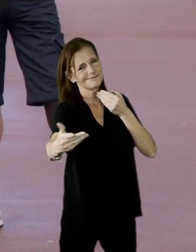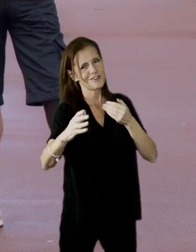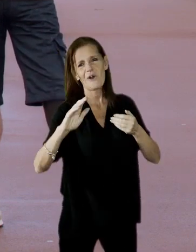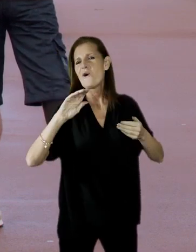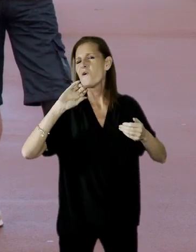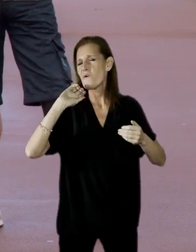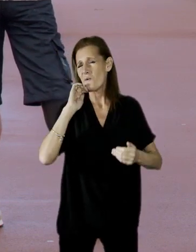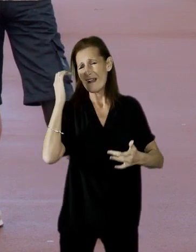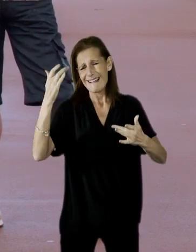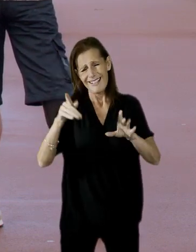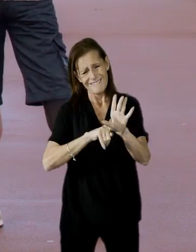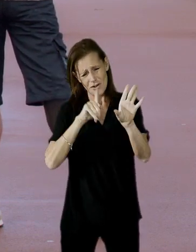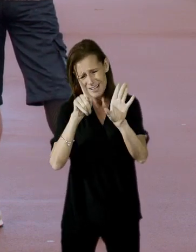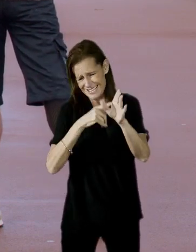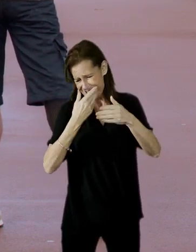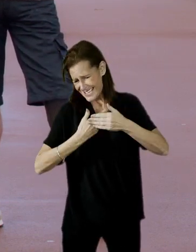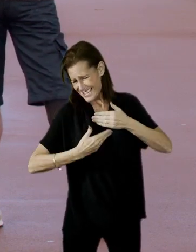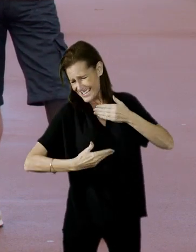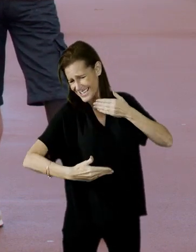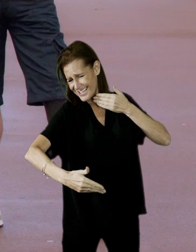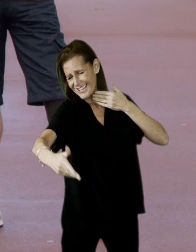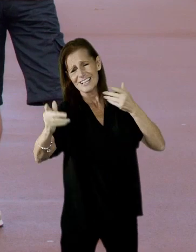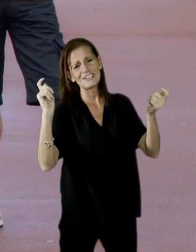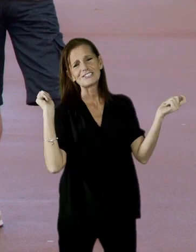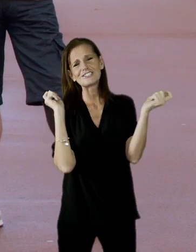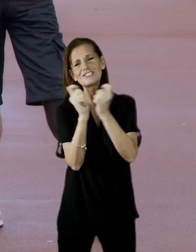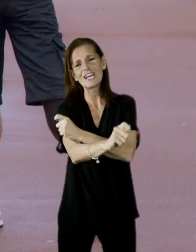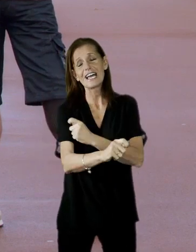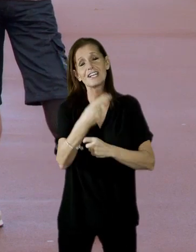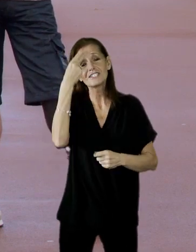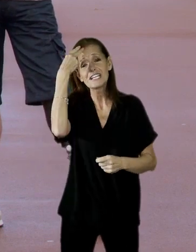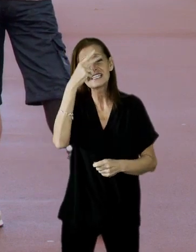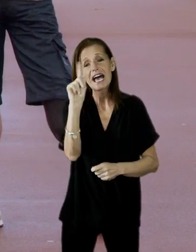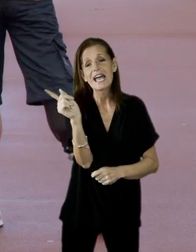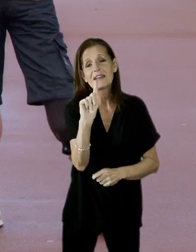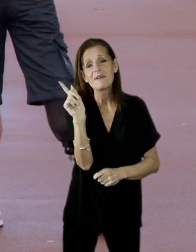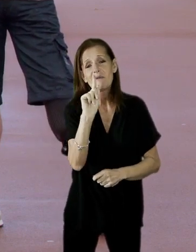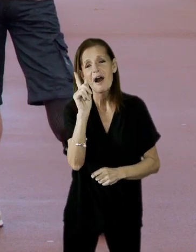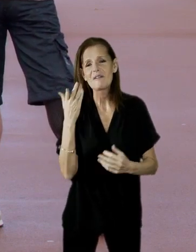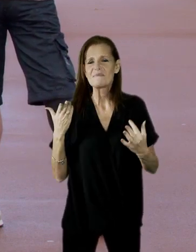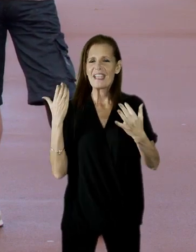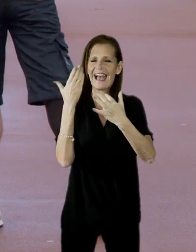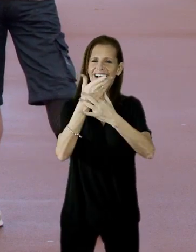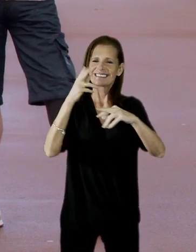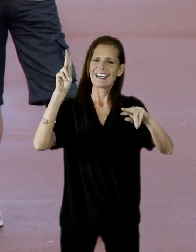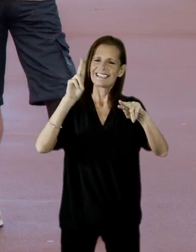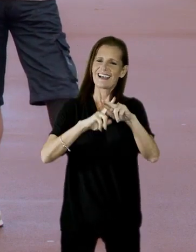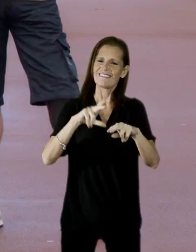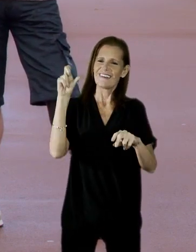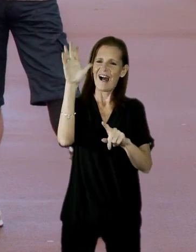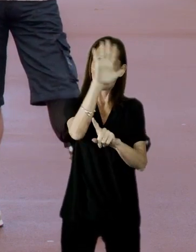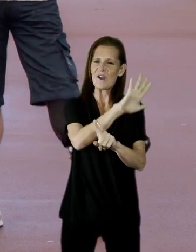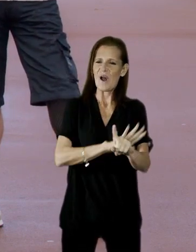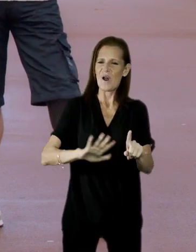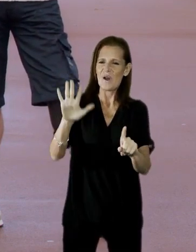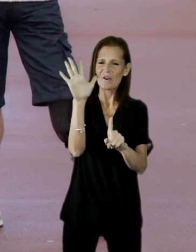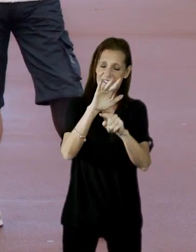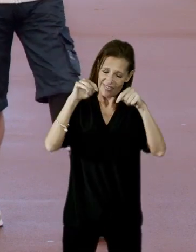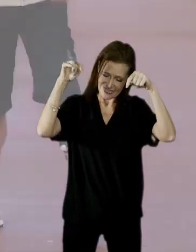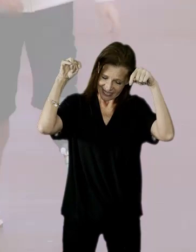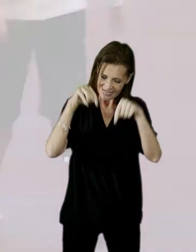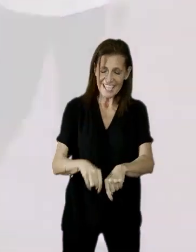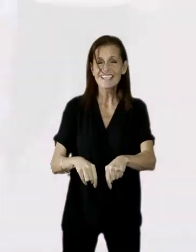be felt for years to come. That project's name was Access Fylde Coast, and this is its